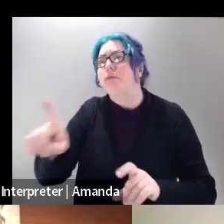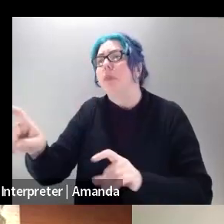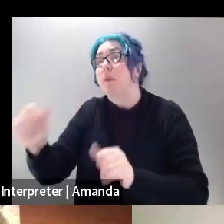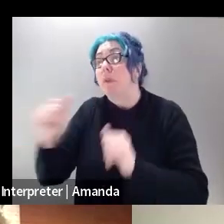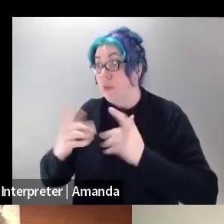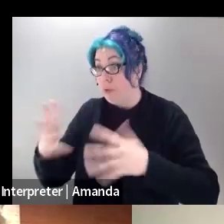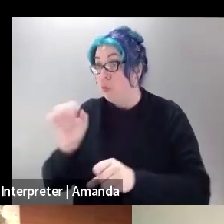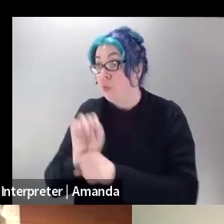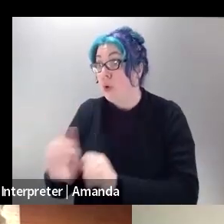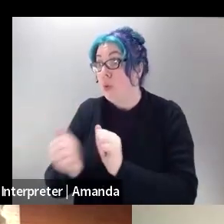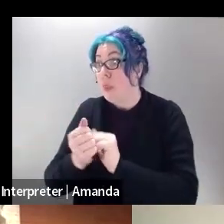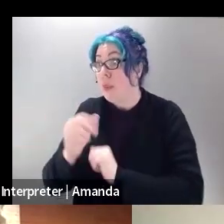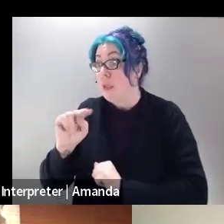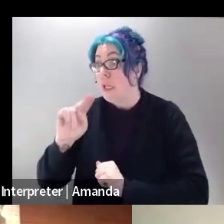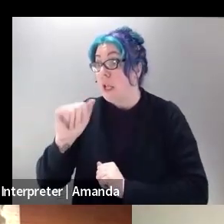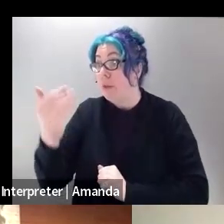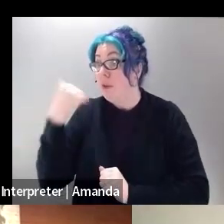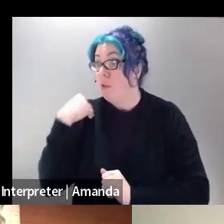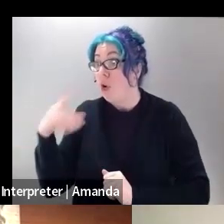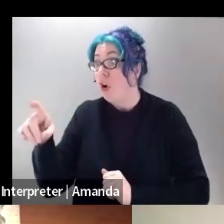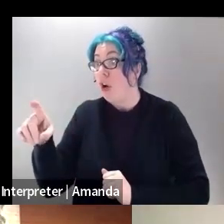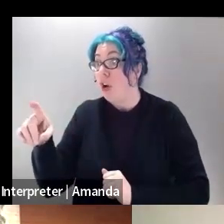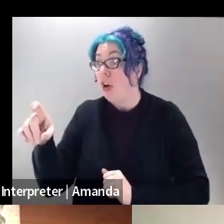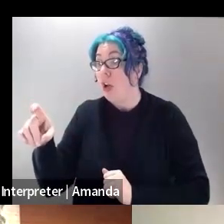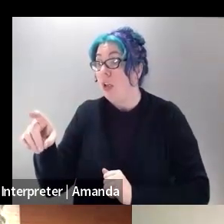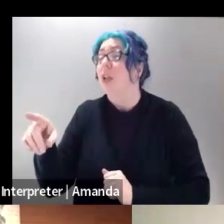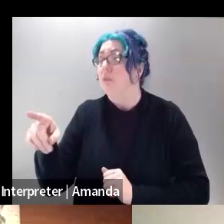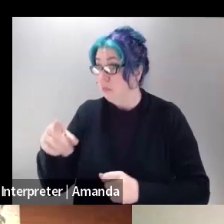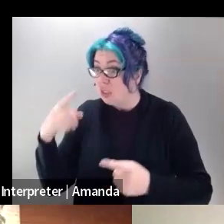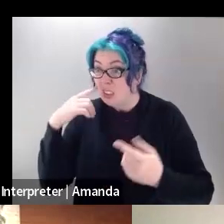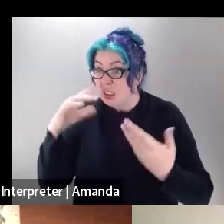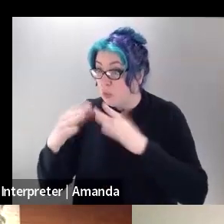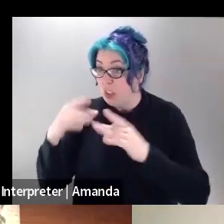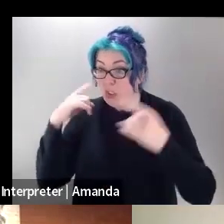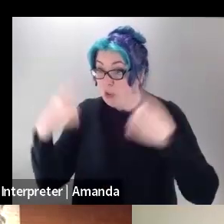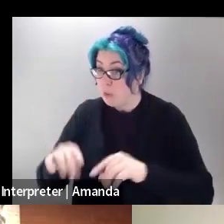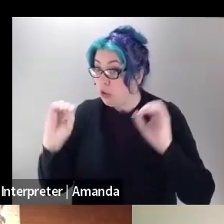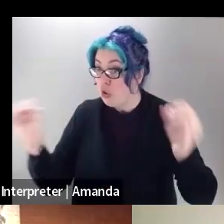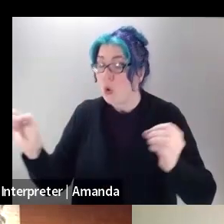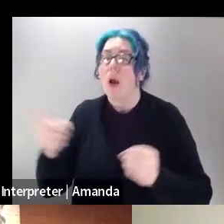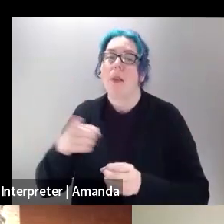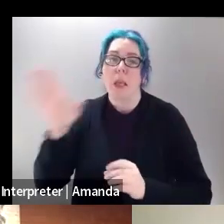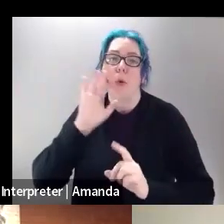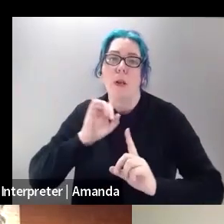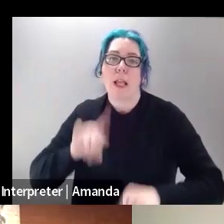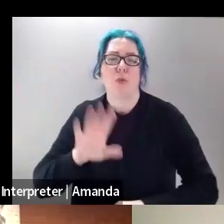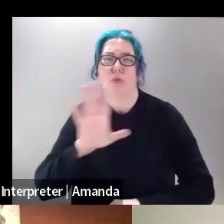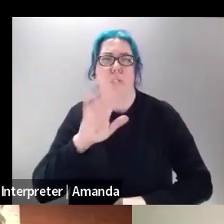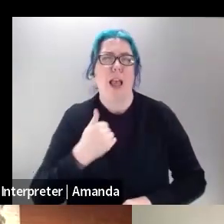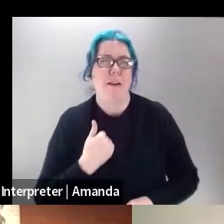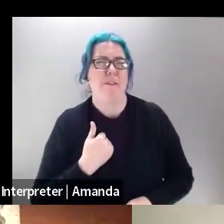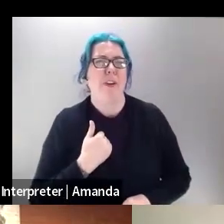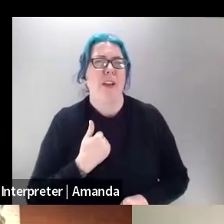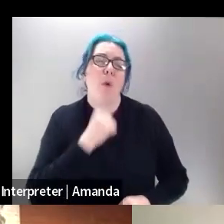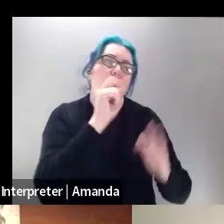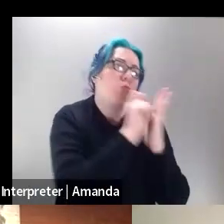they would say, no, there is one, you just don't write it out. Like, do you know what I mean? Or and again, that's great. That's great for